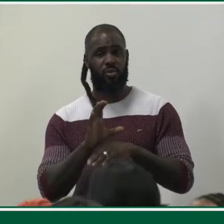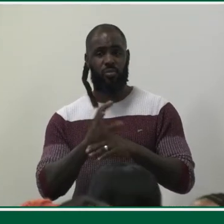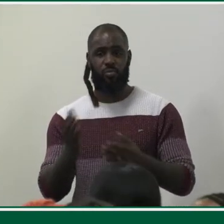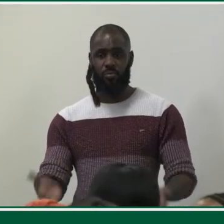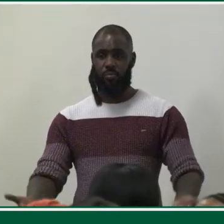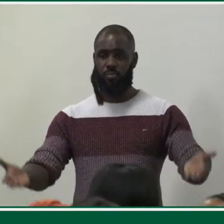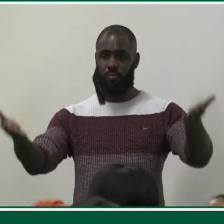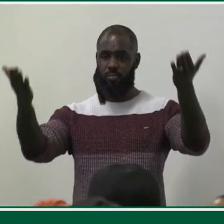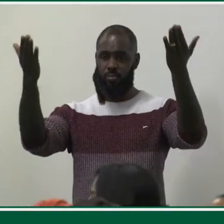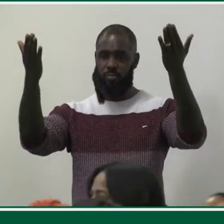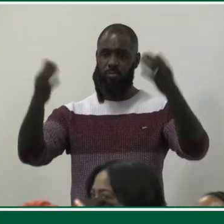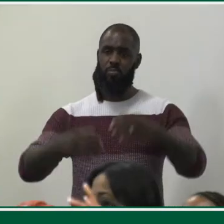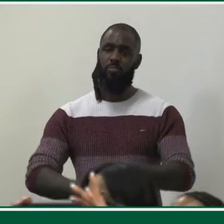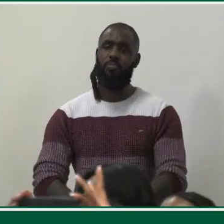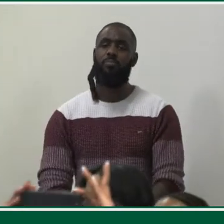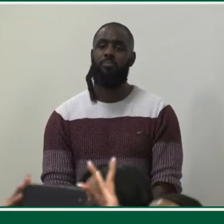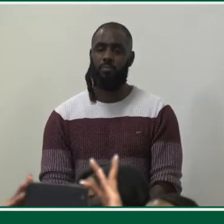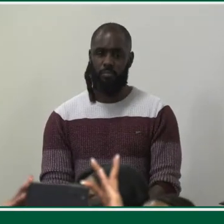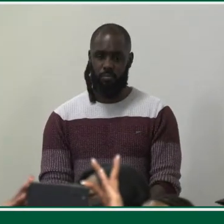recognized?